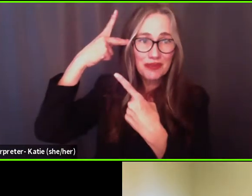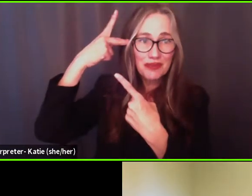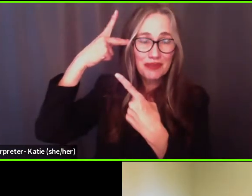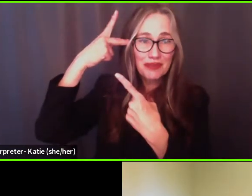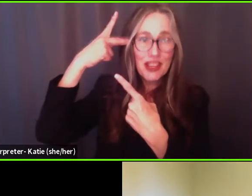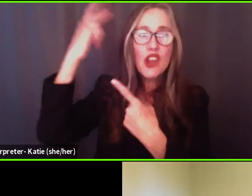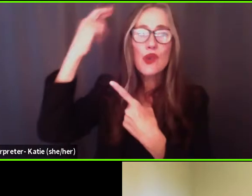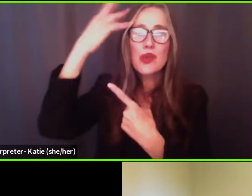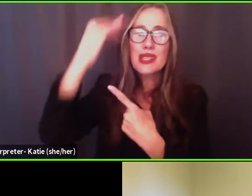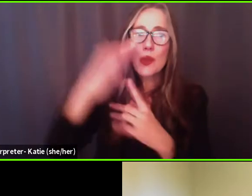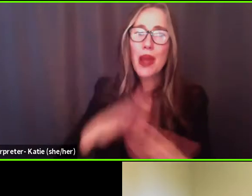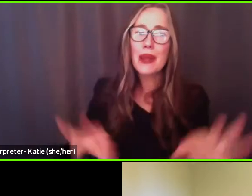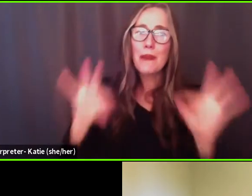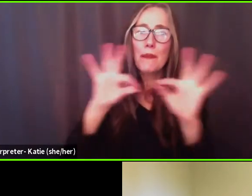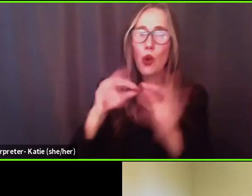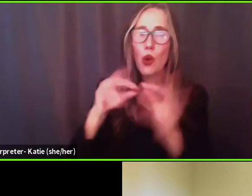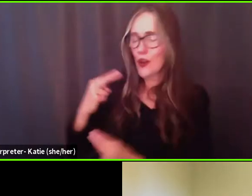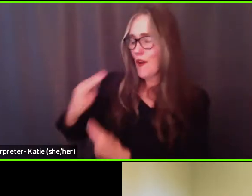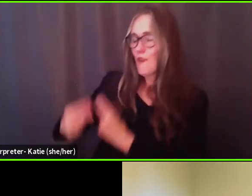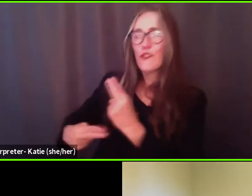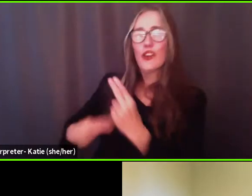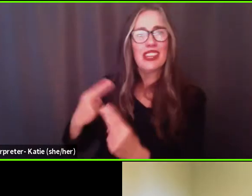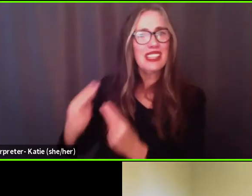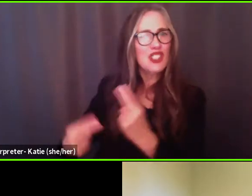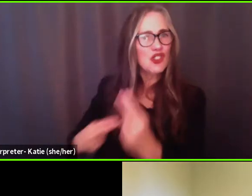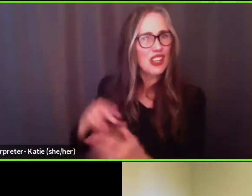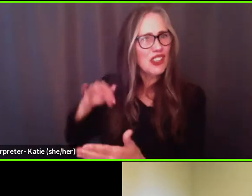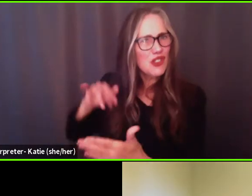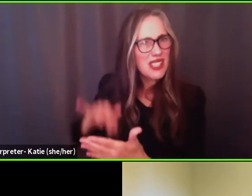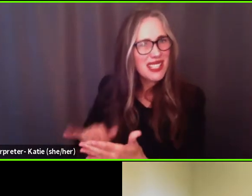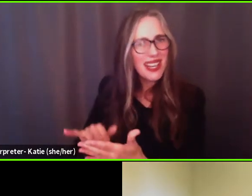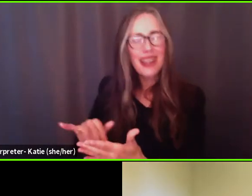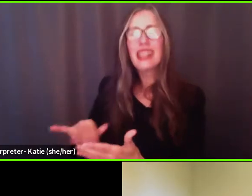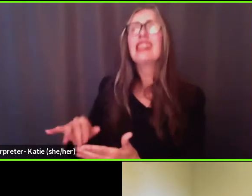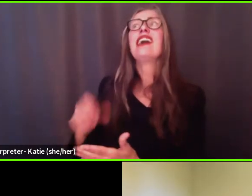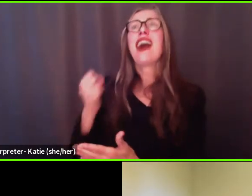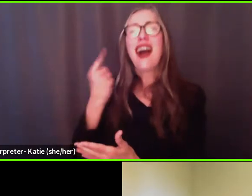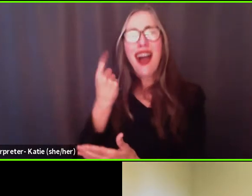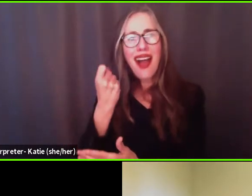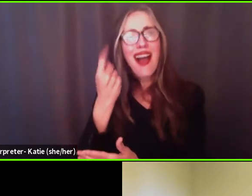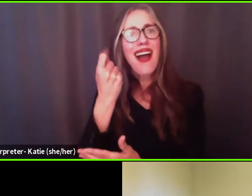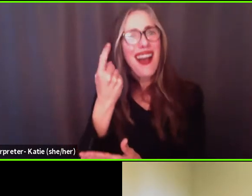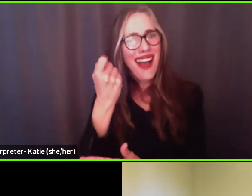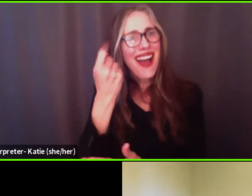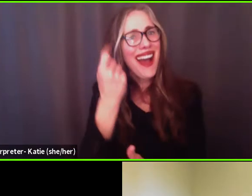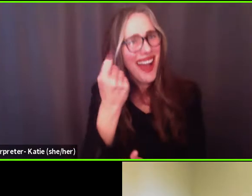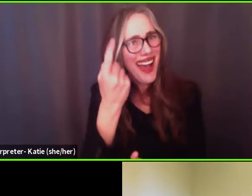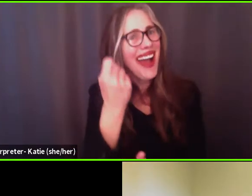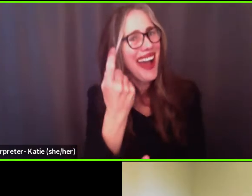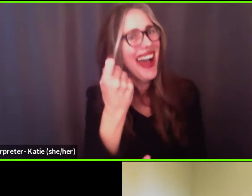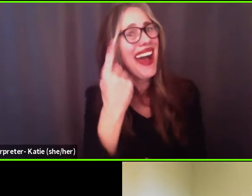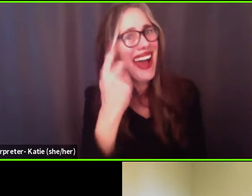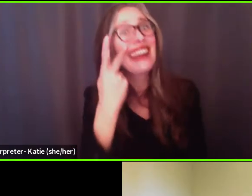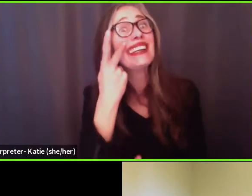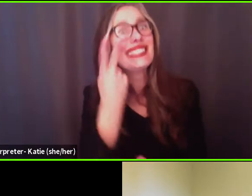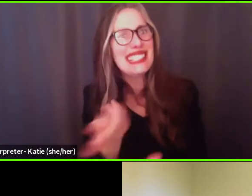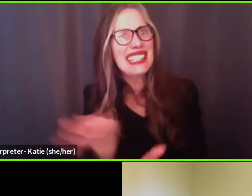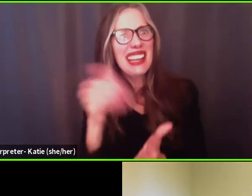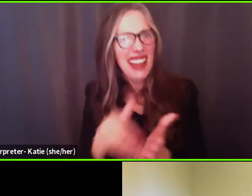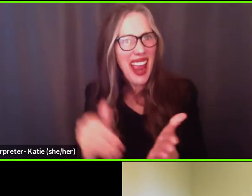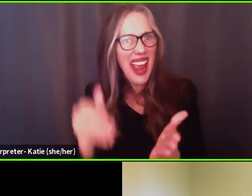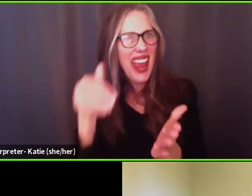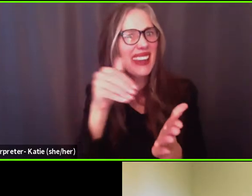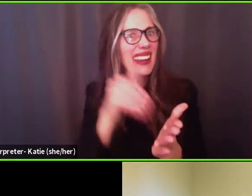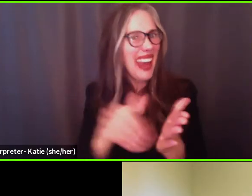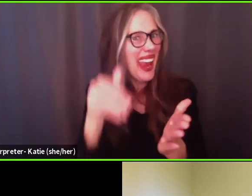issues and i think again this universal framing tends to set up a dynamic of comparison in which we're all being presented as universal but